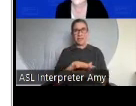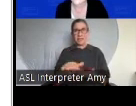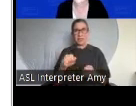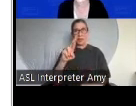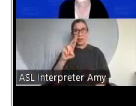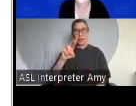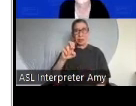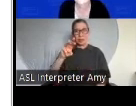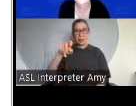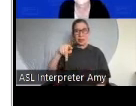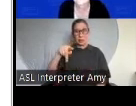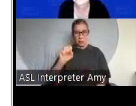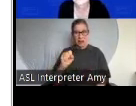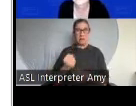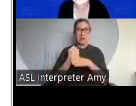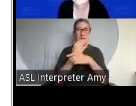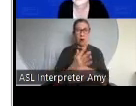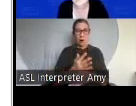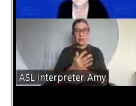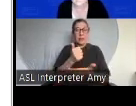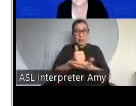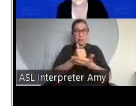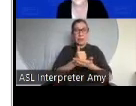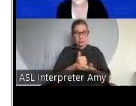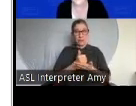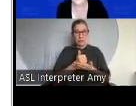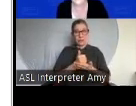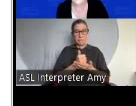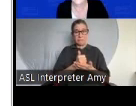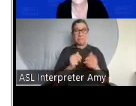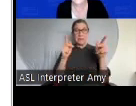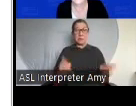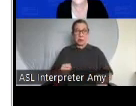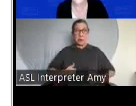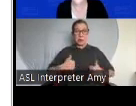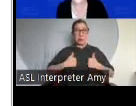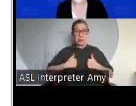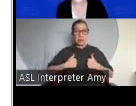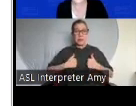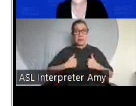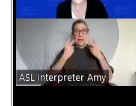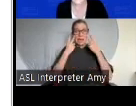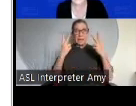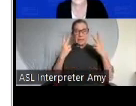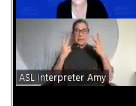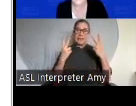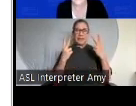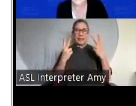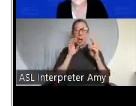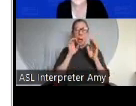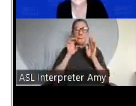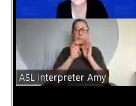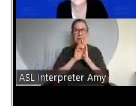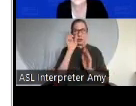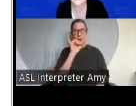bring. It would be helpful just as a person in the neighborhood to see an elevation of what these look like. Because